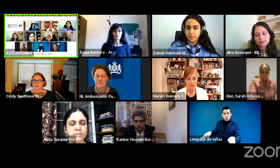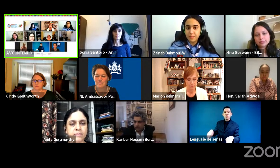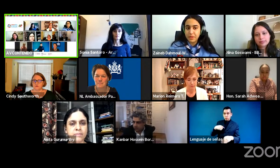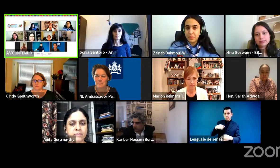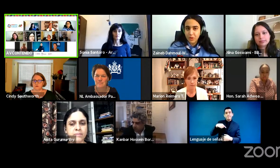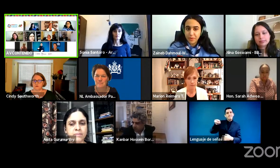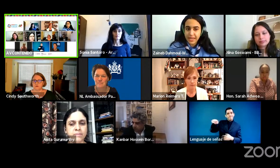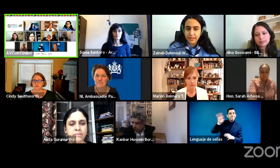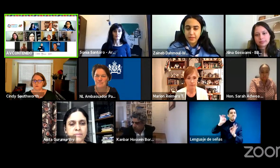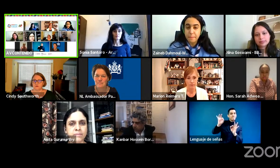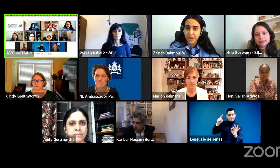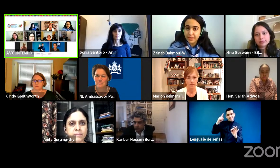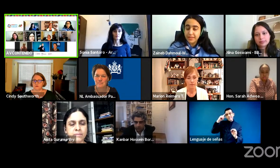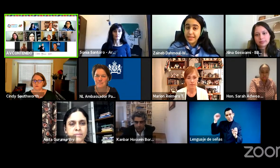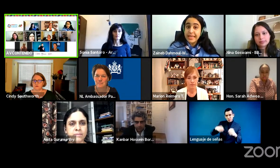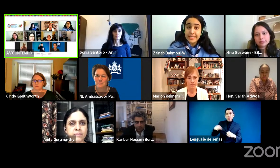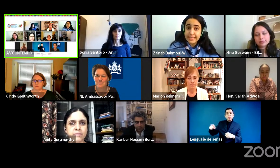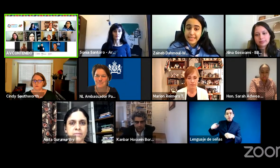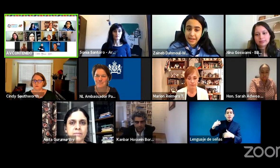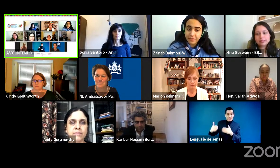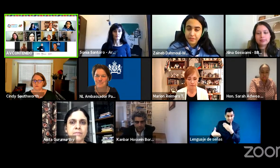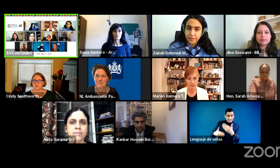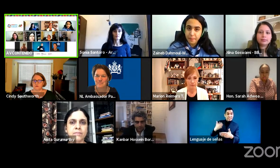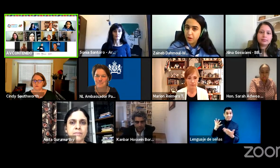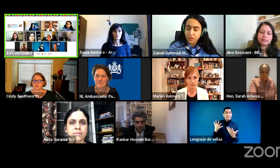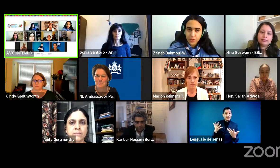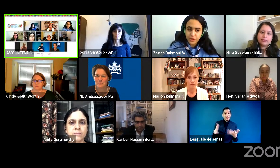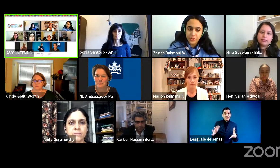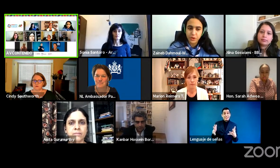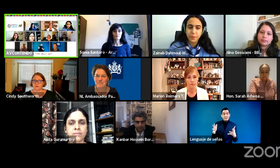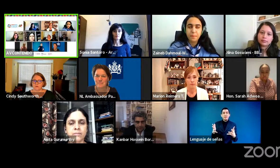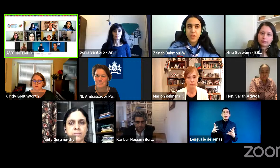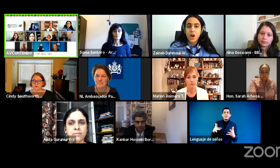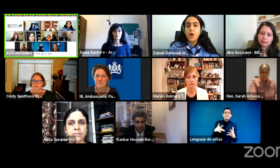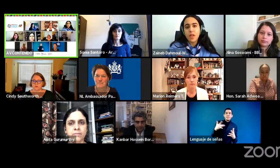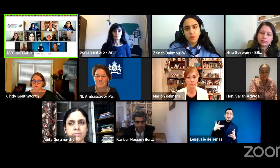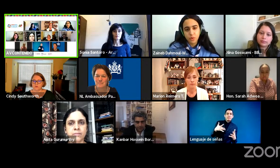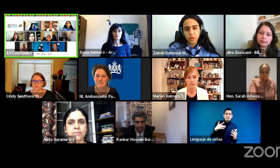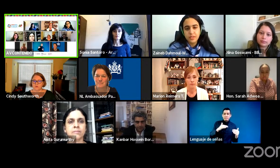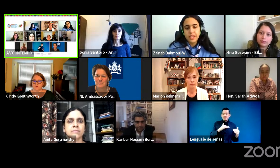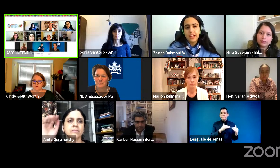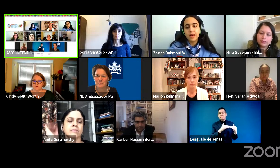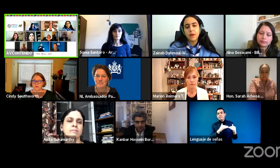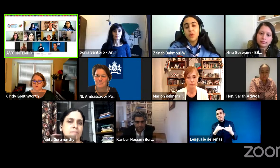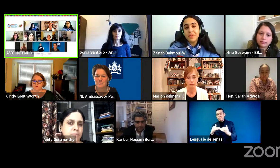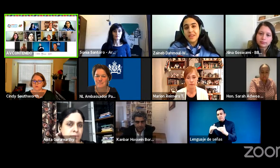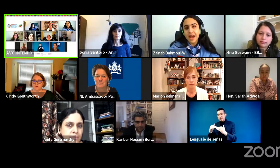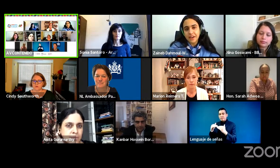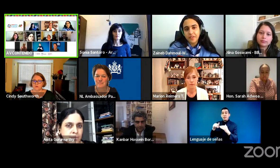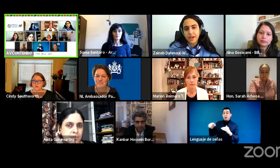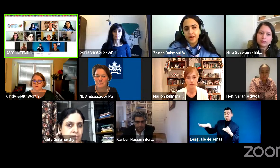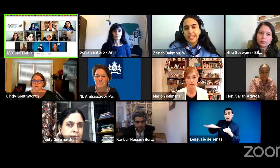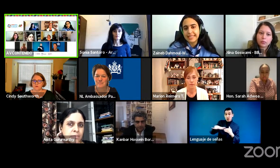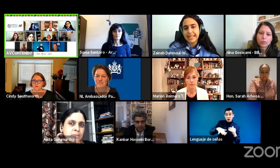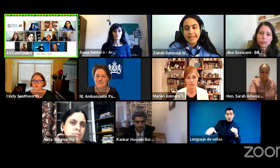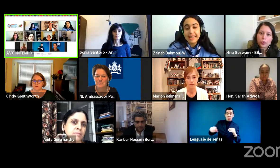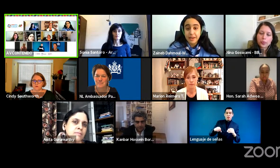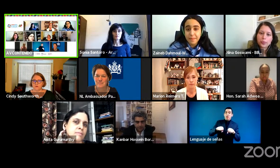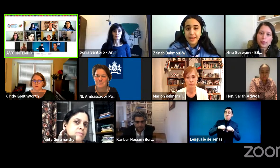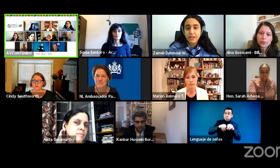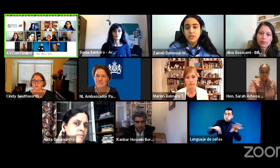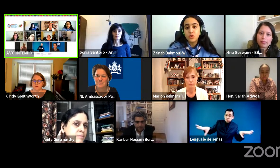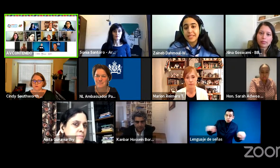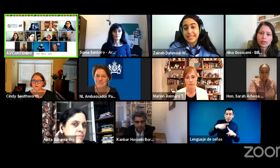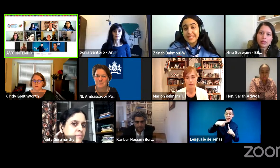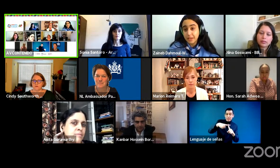because simply we made it. But is it enough? Of course, no. Around the world, women are far less likely